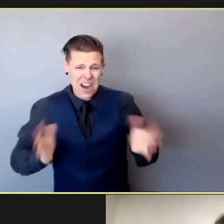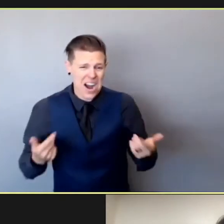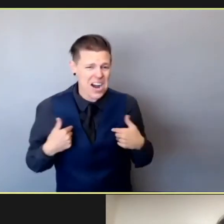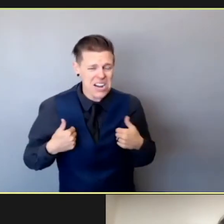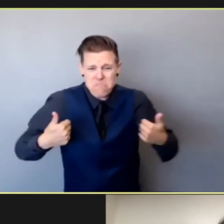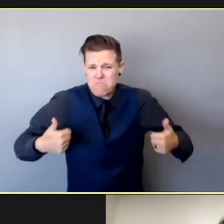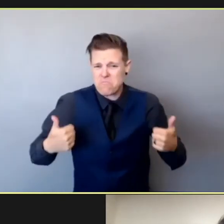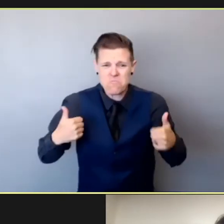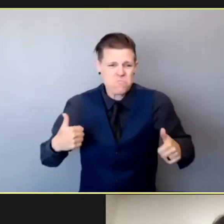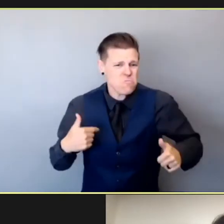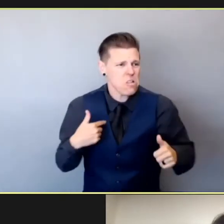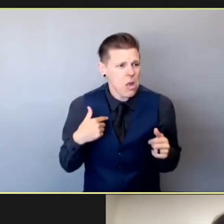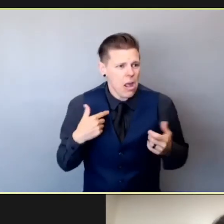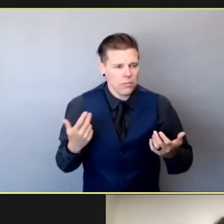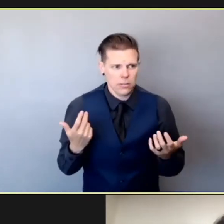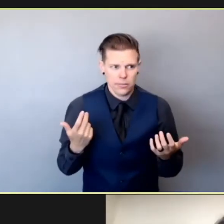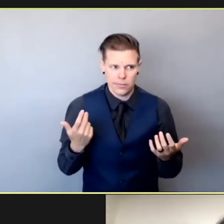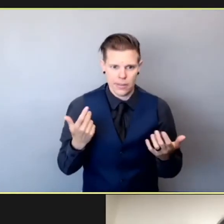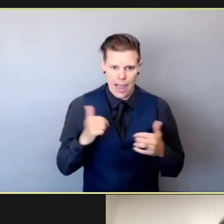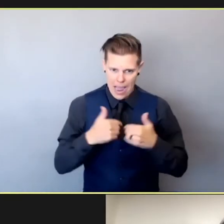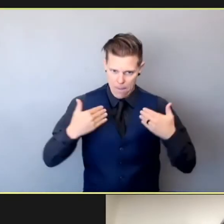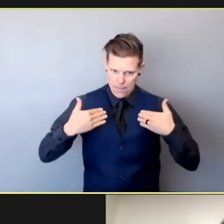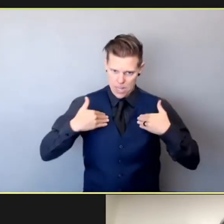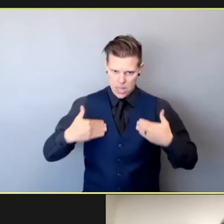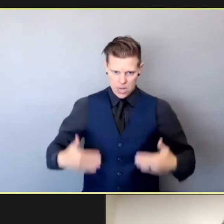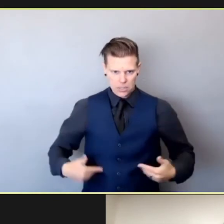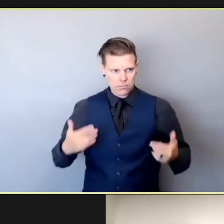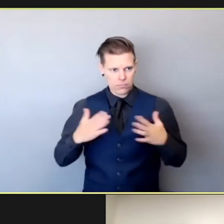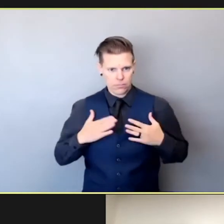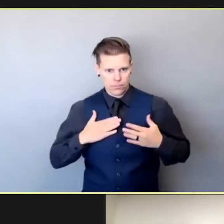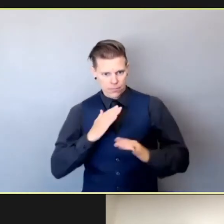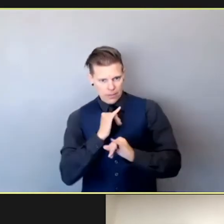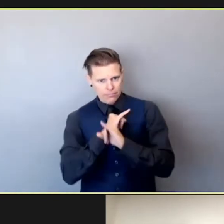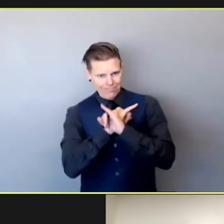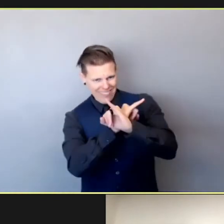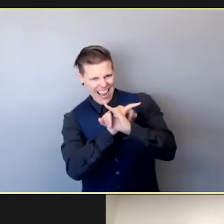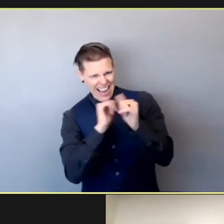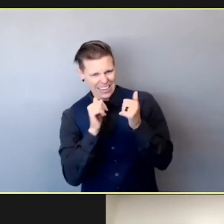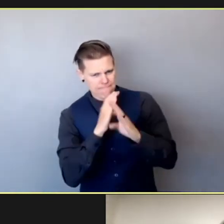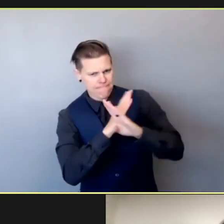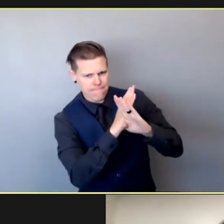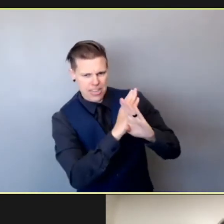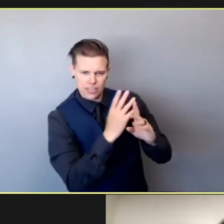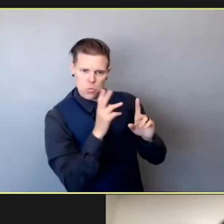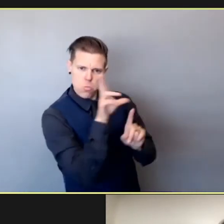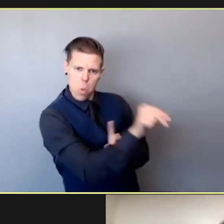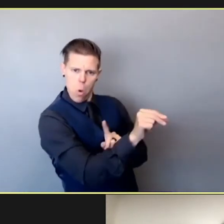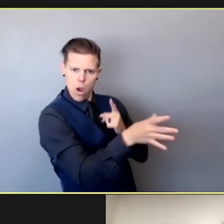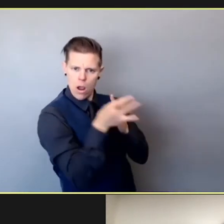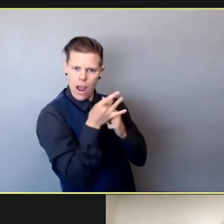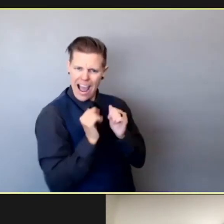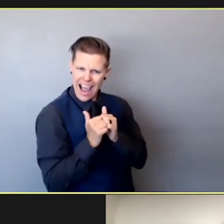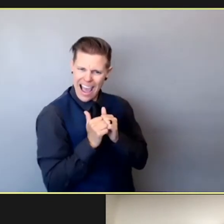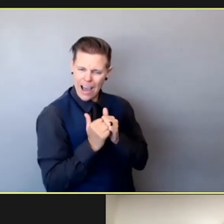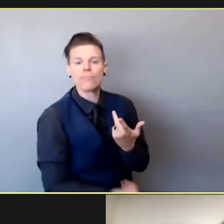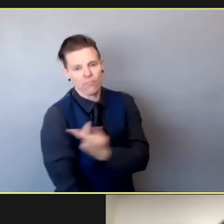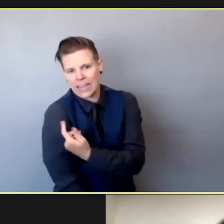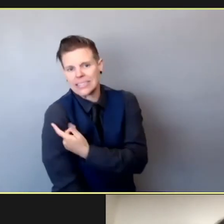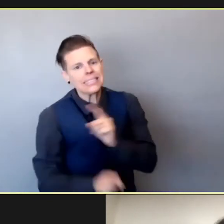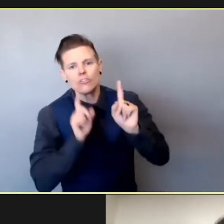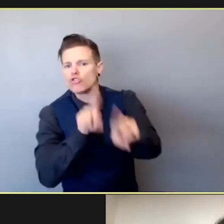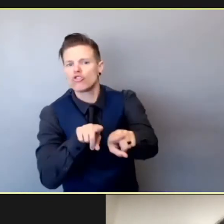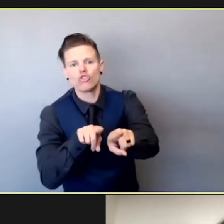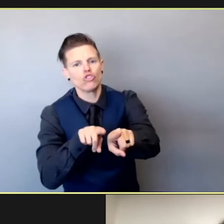vaccinated is the way we can prevent the spread of these variants. And if you look at the data, 97% of the people who